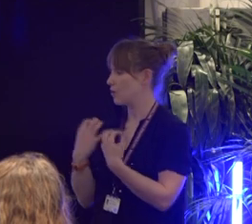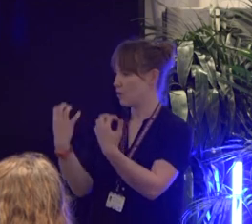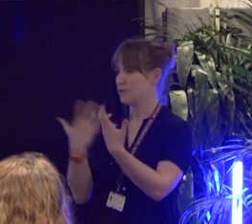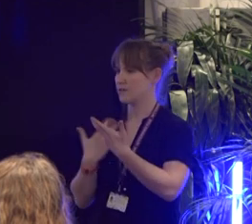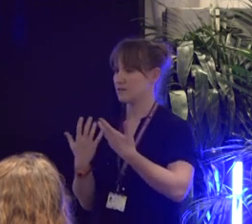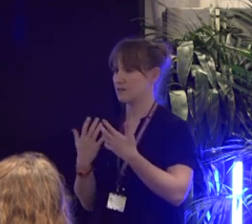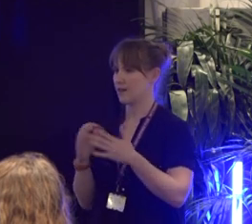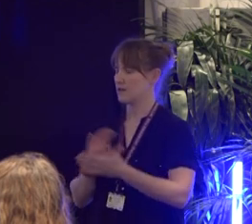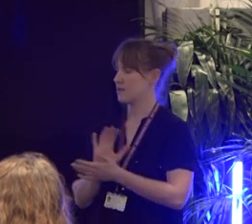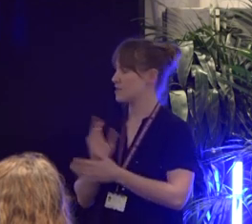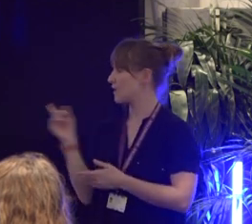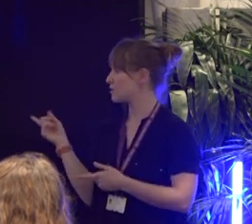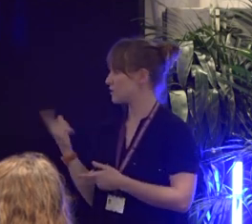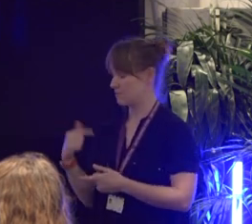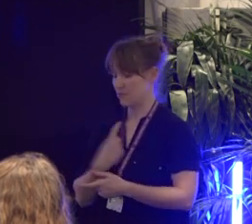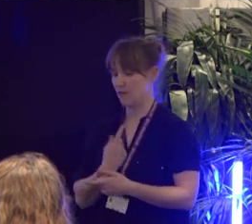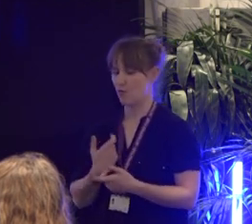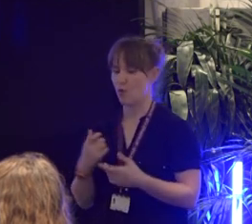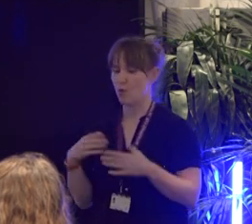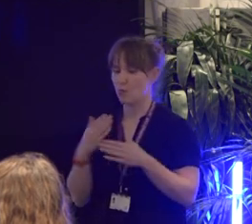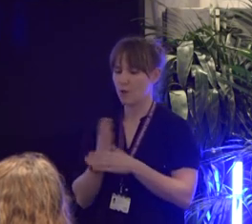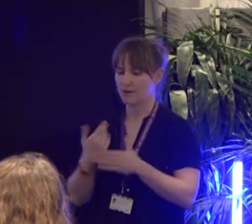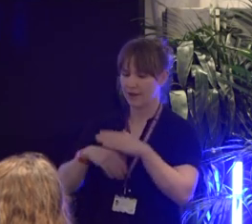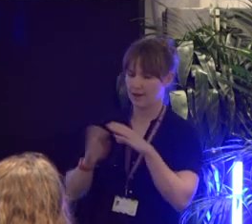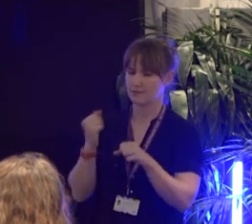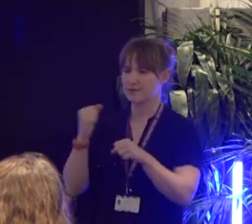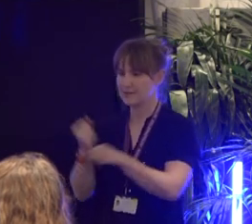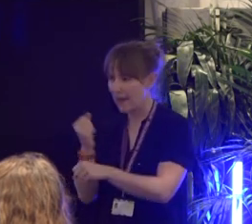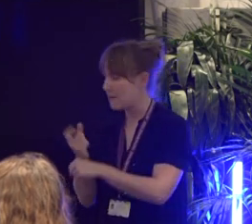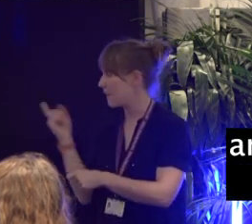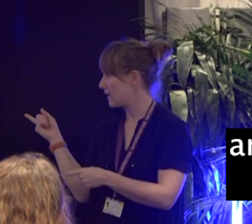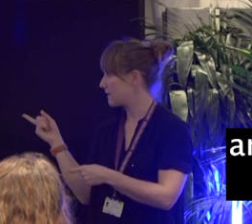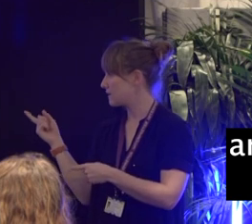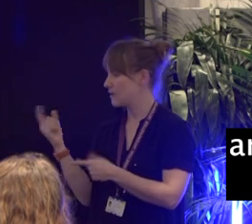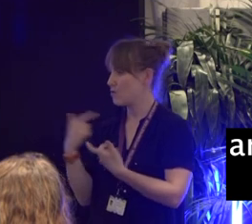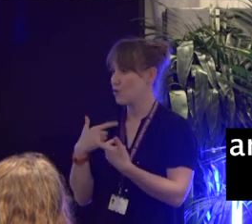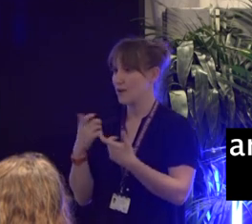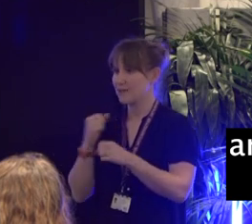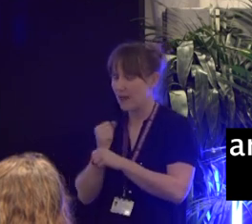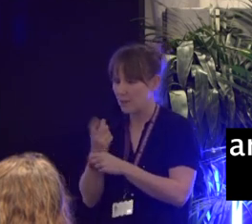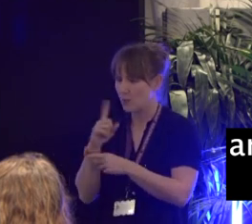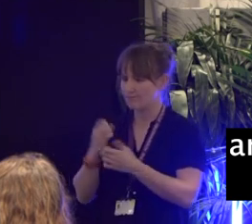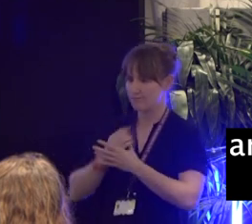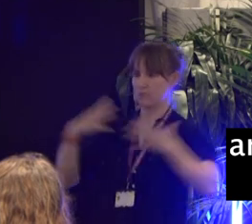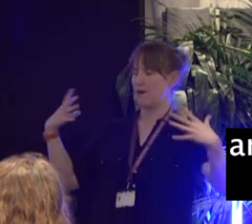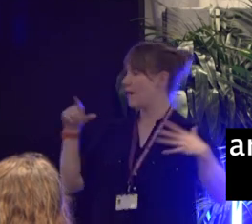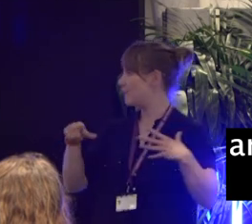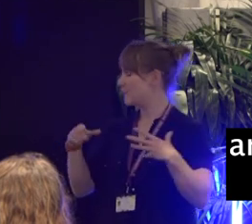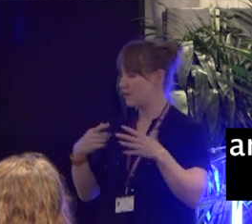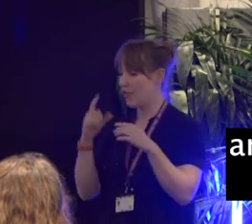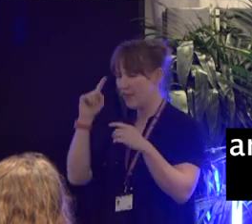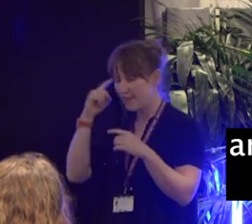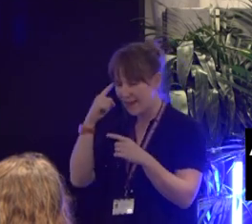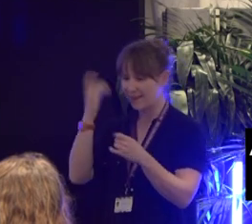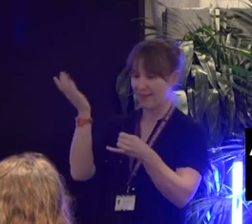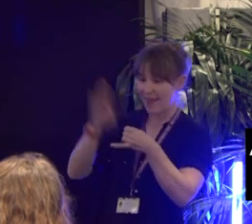mostly, and gaming will always sort of level up, and you'll think you're near the end, and it will introduce some new elements and make it harder